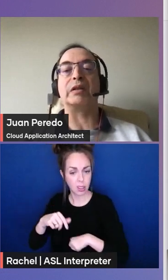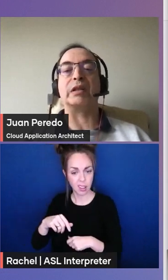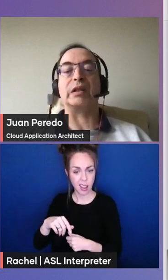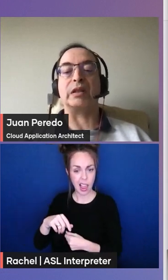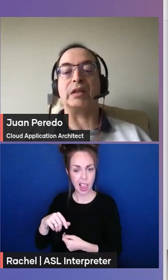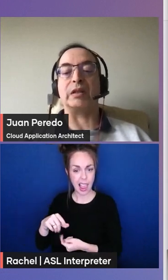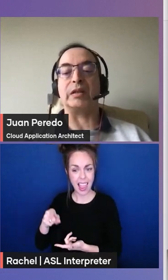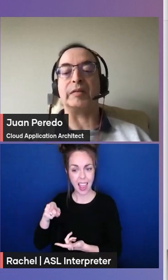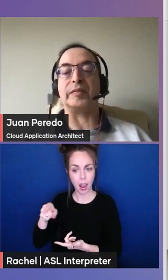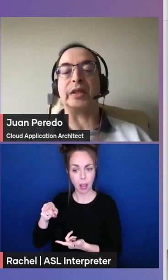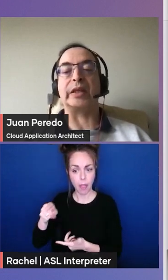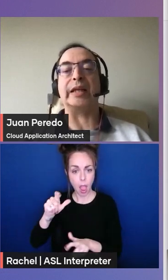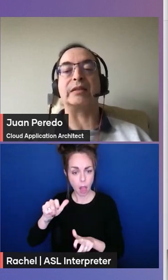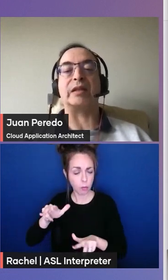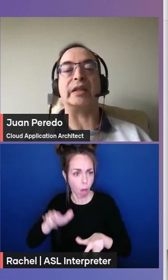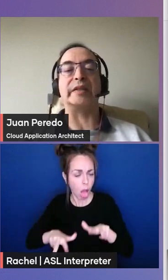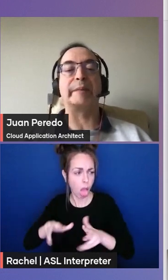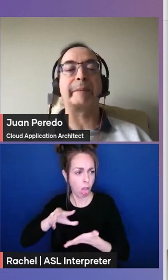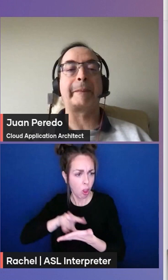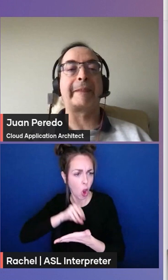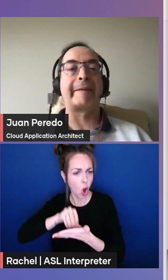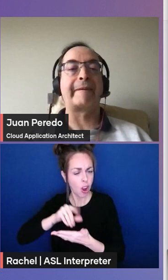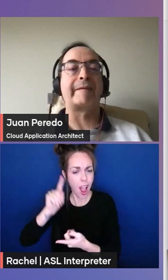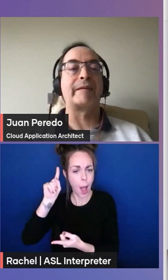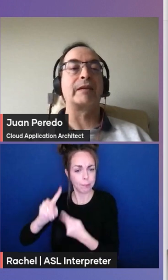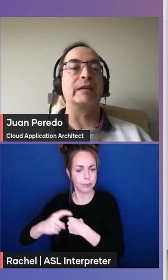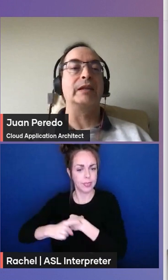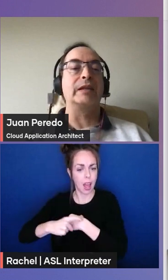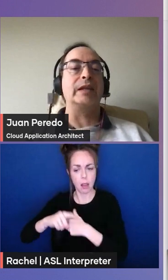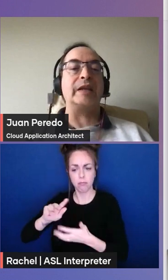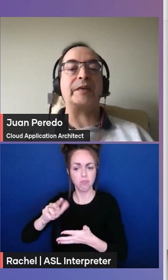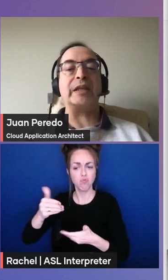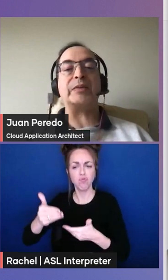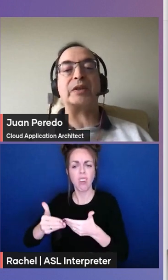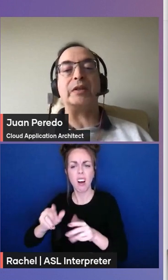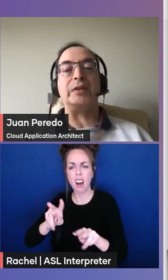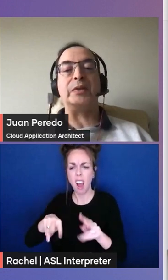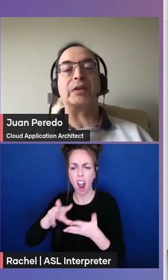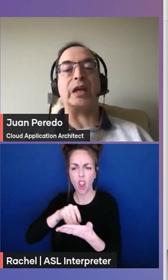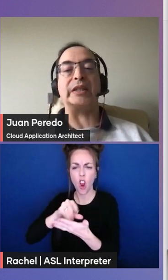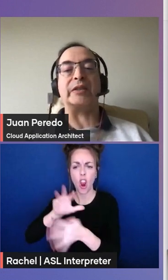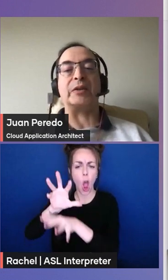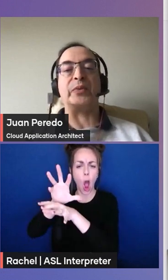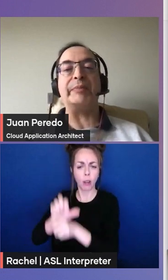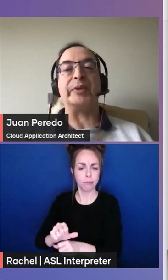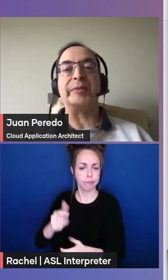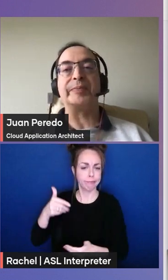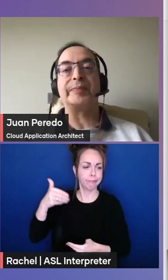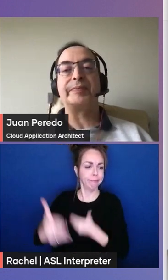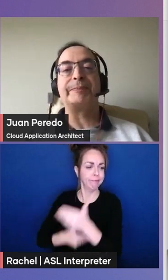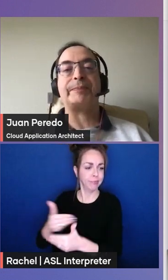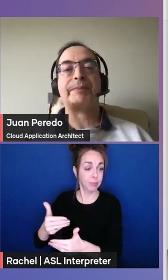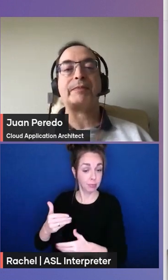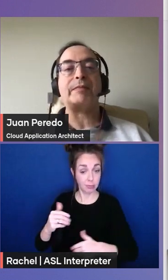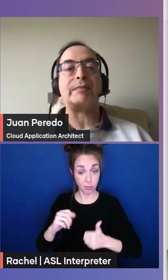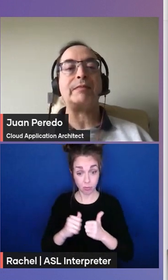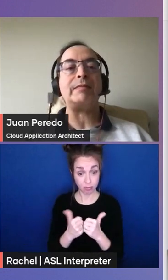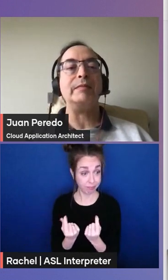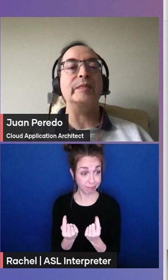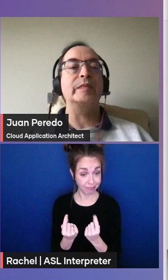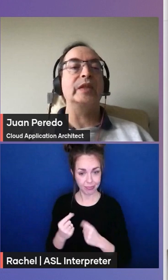learn and get started. And for that, we're going to use HashiCorp Waypoint.